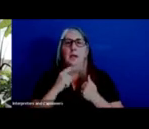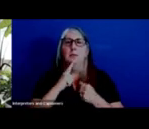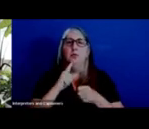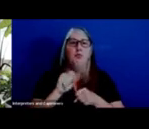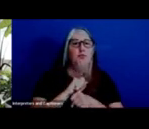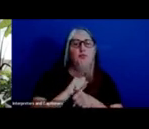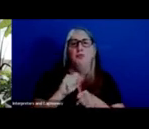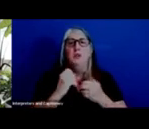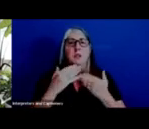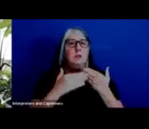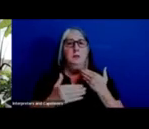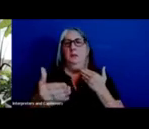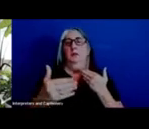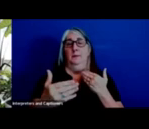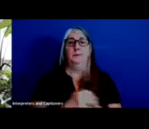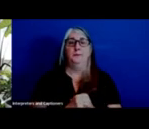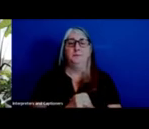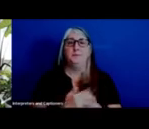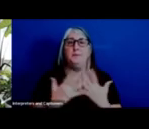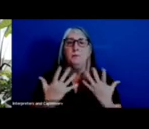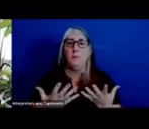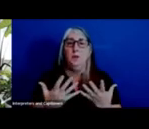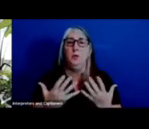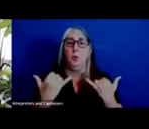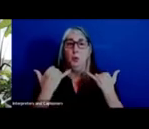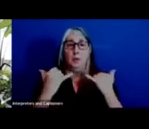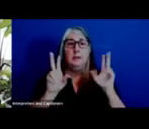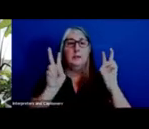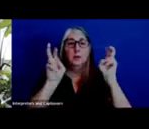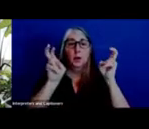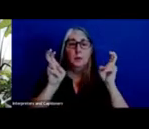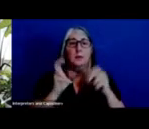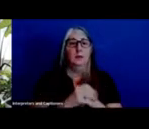throughout their lives. And so today's topic is